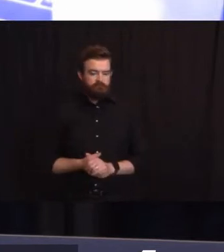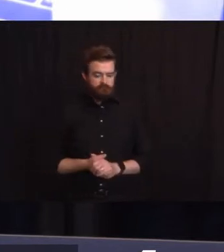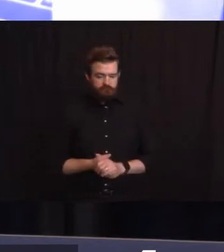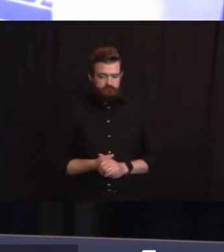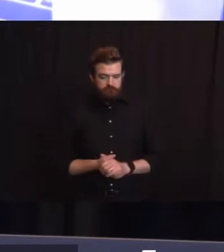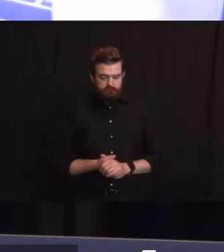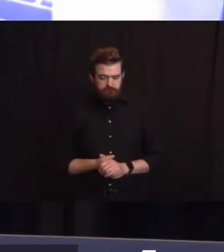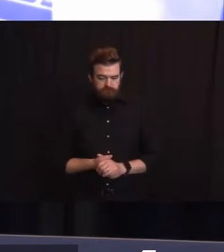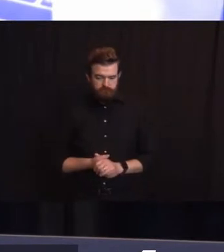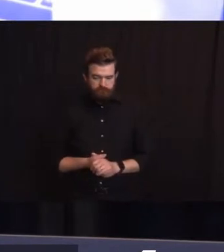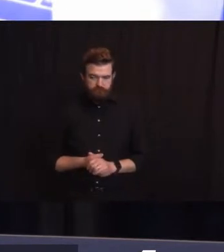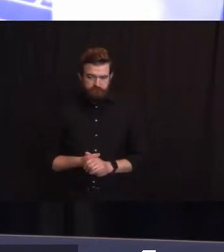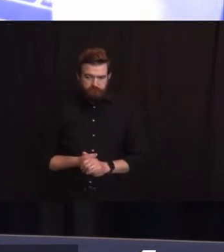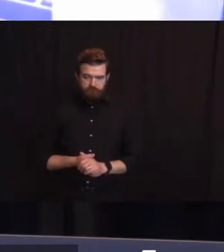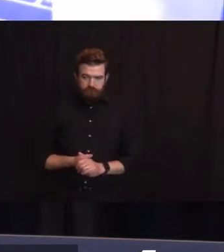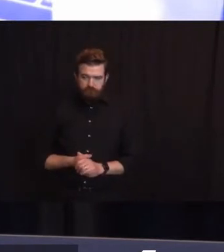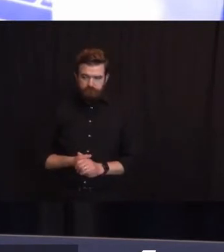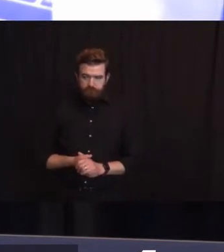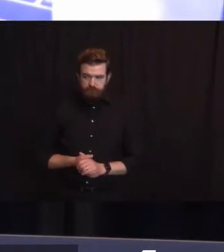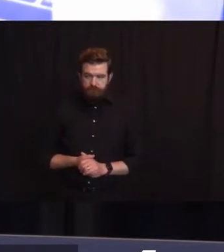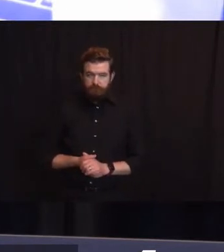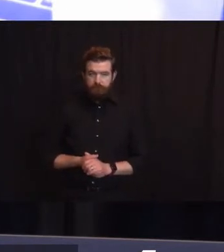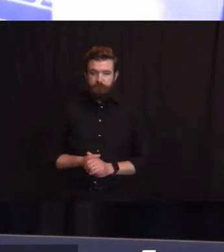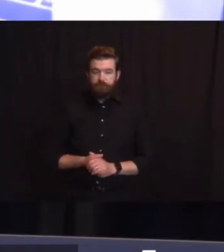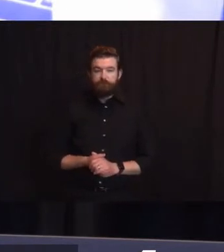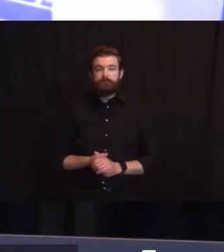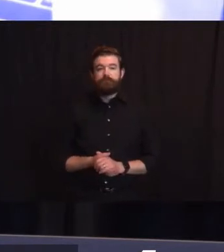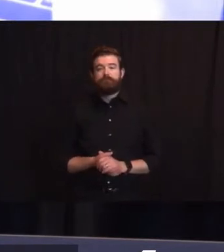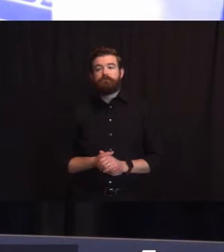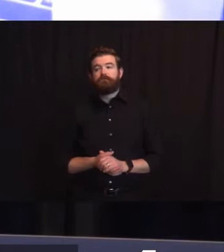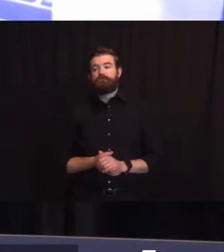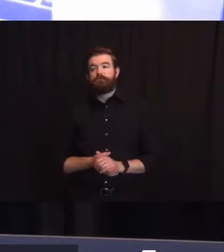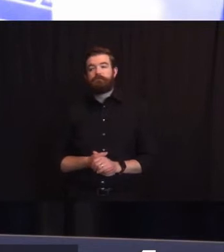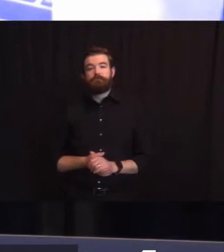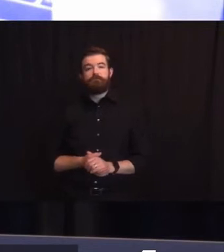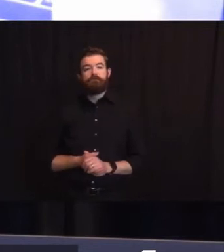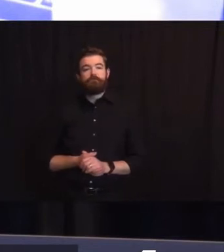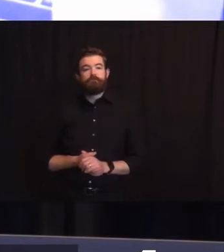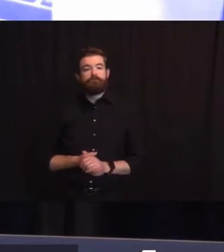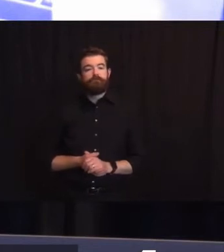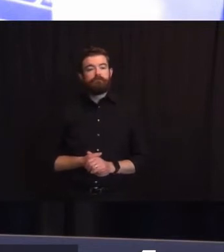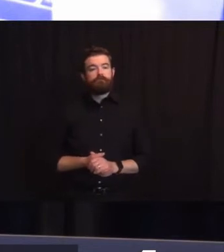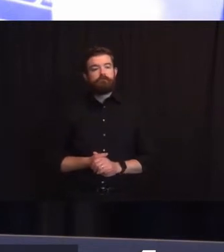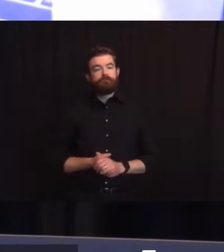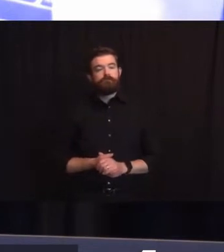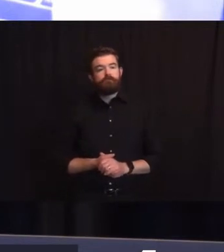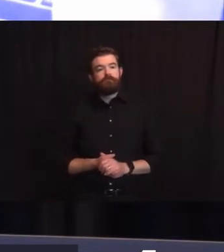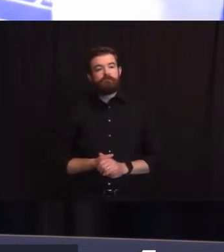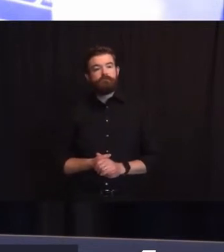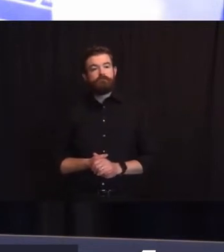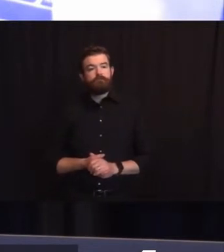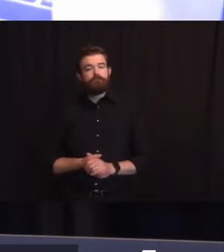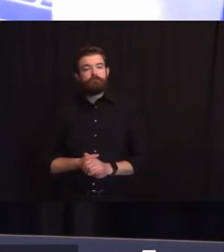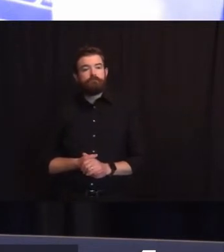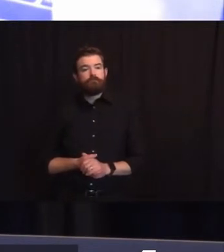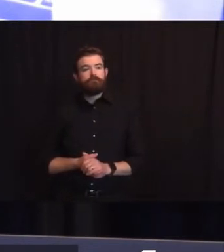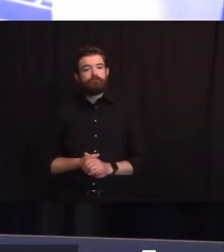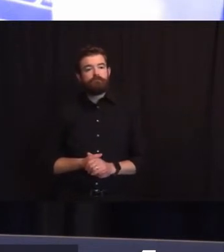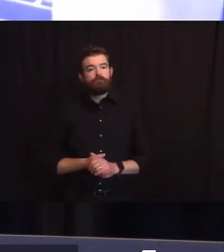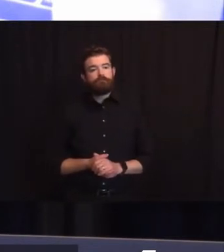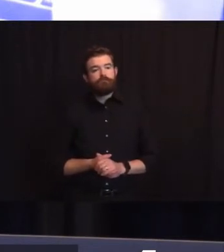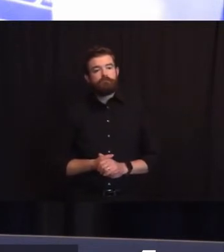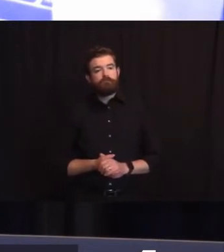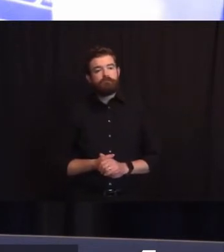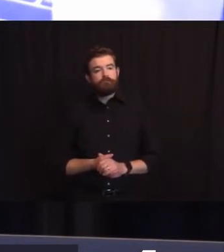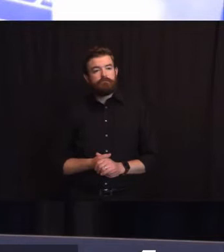Oh, yeah. The trend's positive, but it's Oh, only been 3 days, oh, yeah, the right? trend is positive. It's Yeah. only been, like the governor said, 3 days,